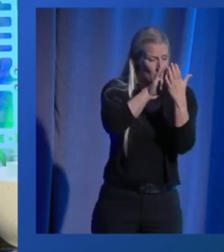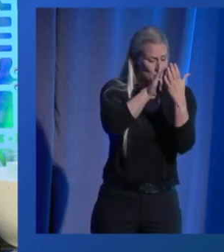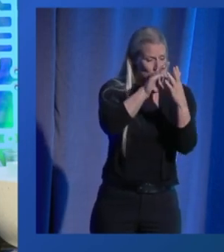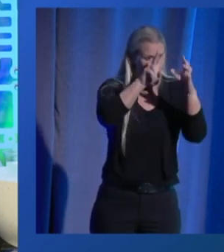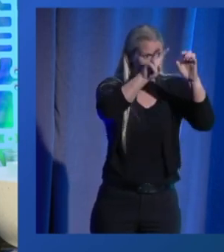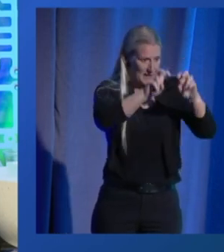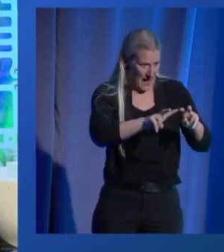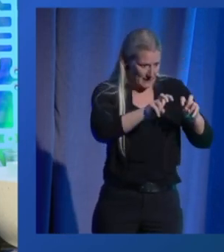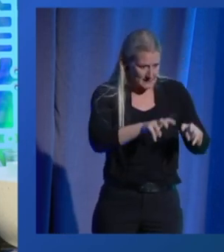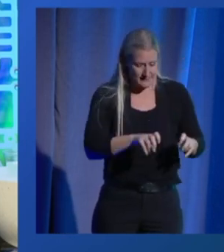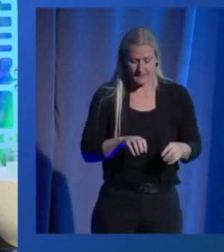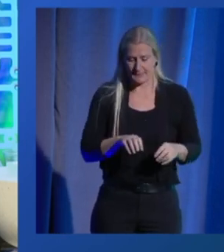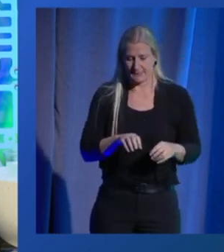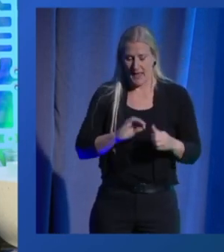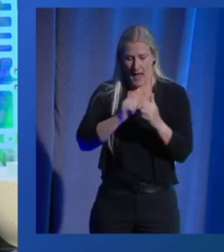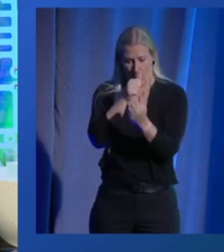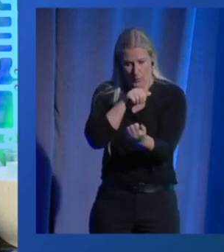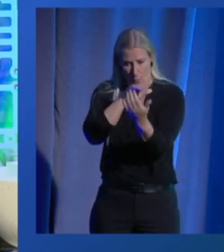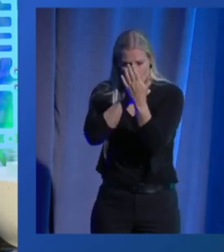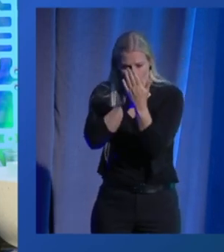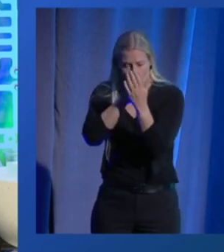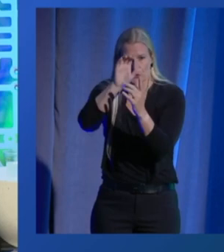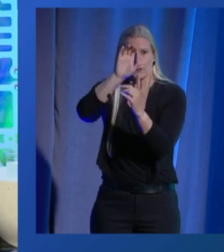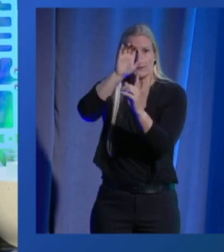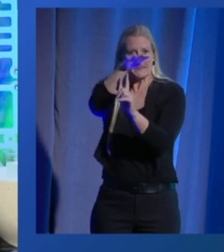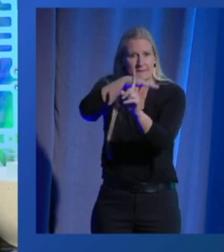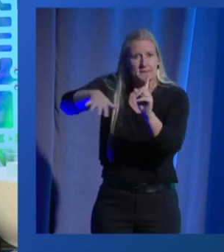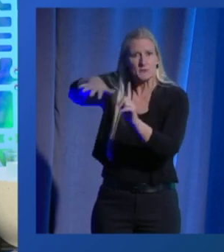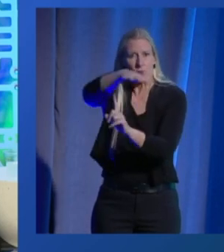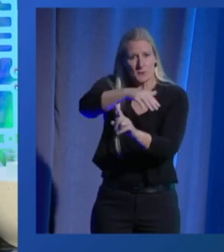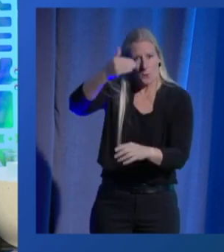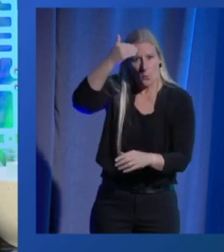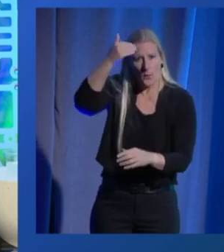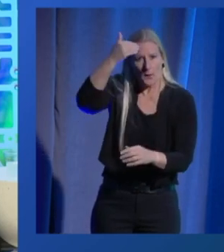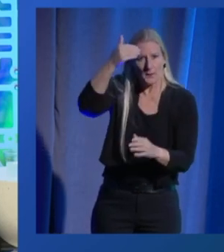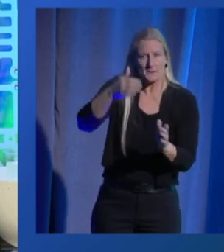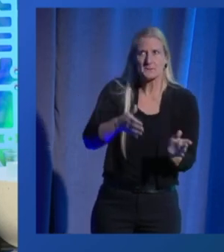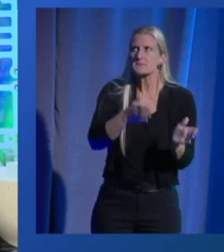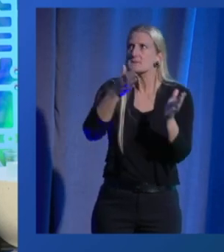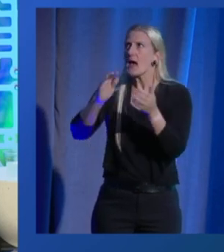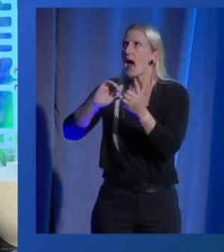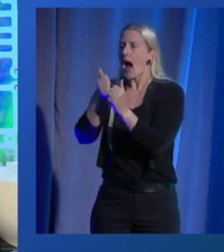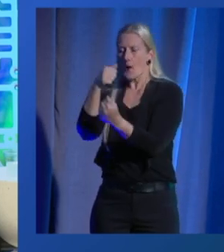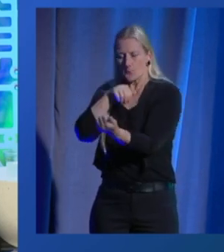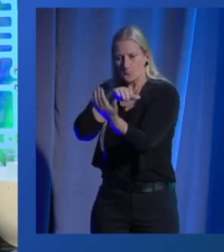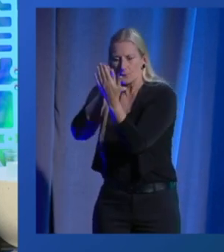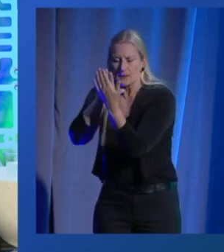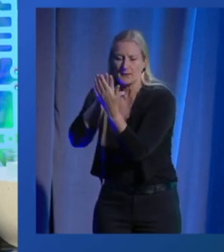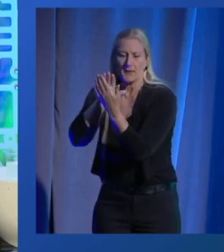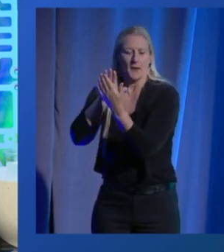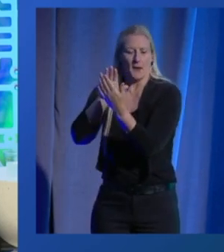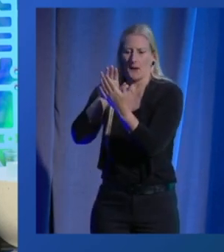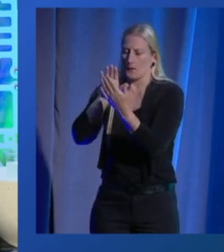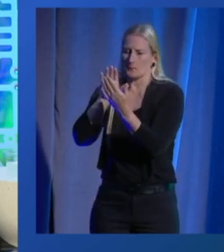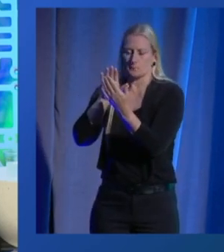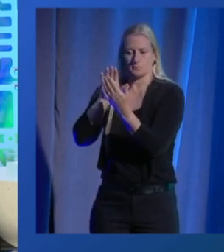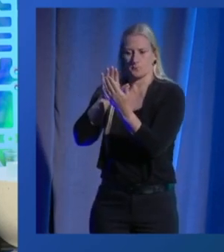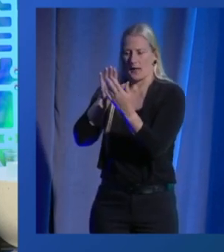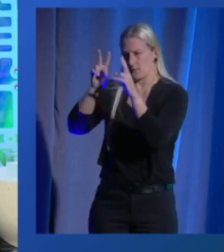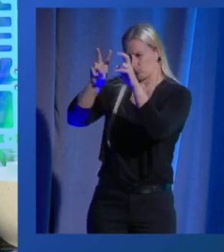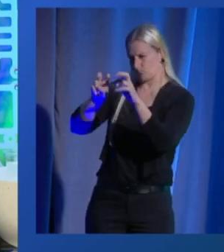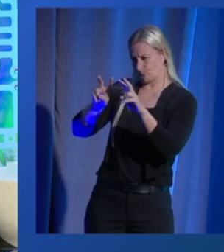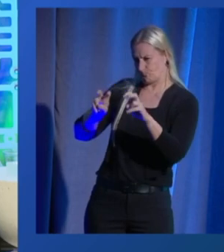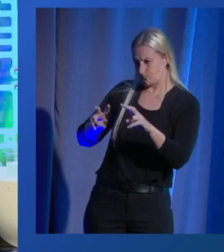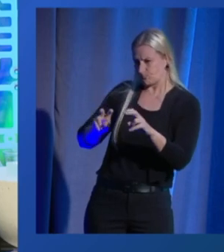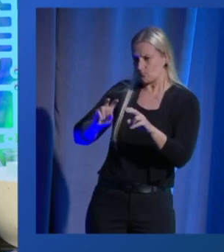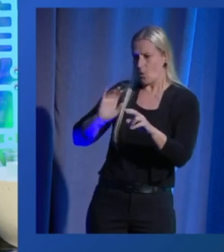awareness assessing risk uh being able to optimize like every workflow that is a part of our